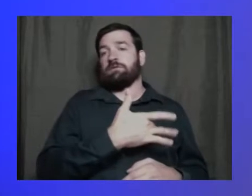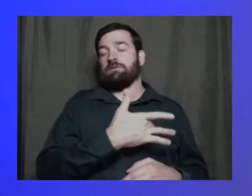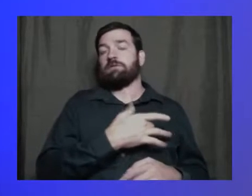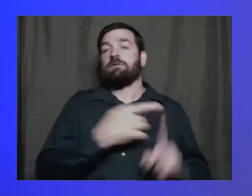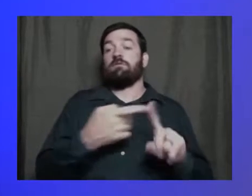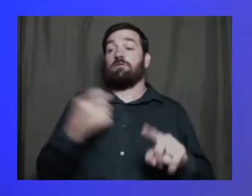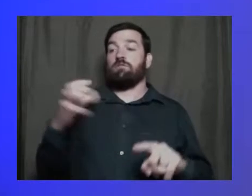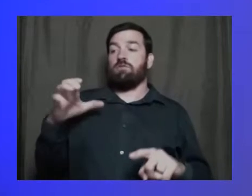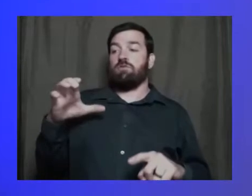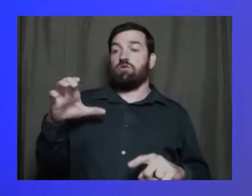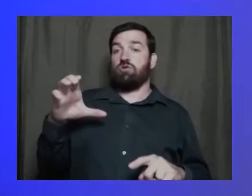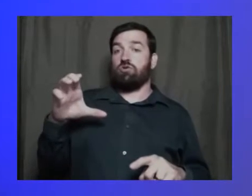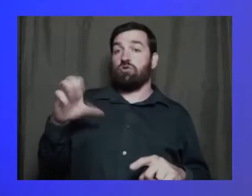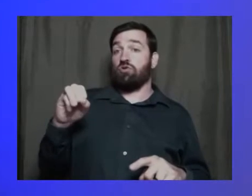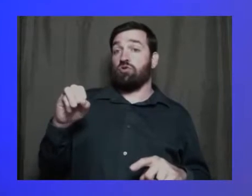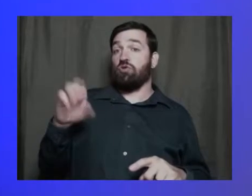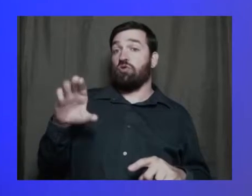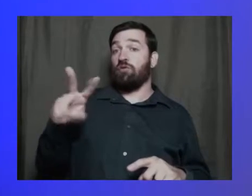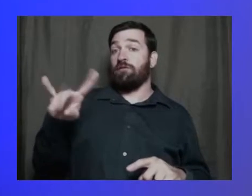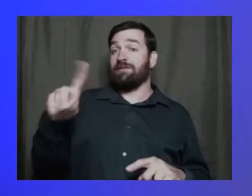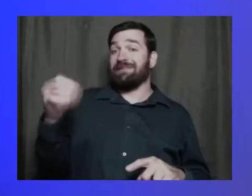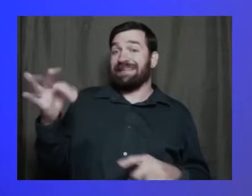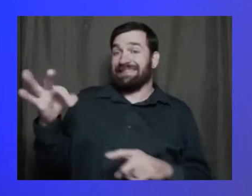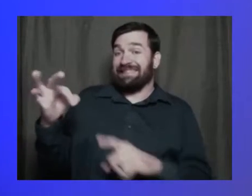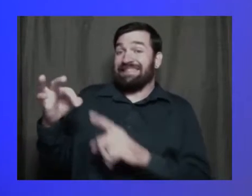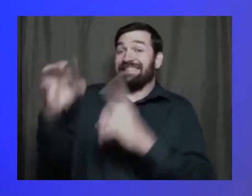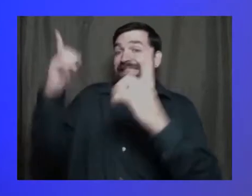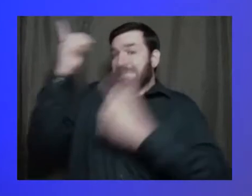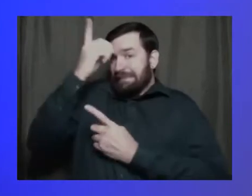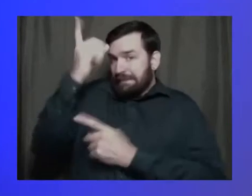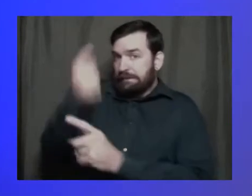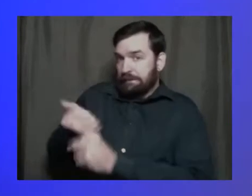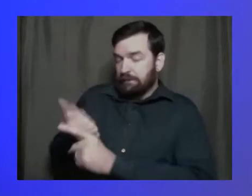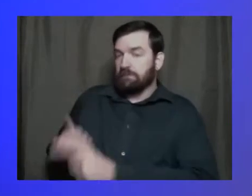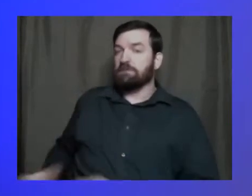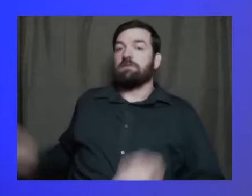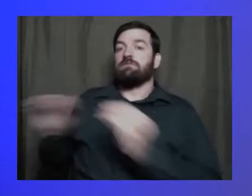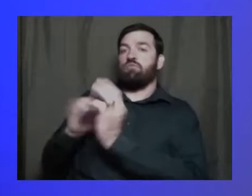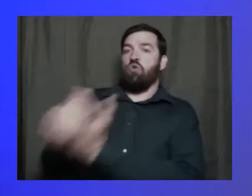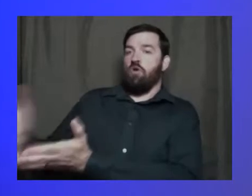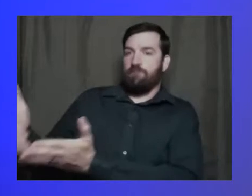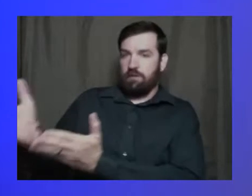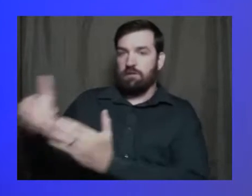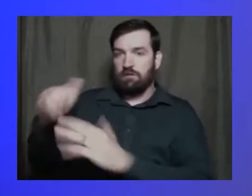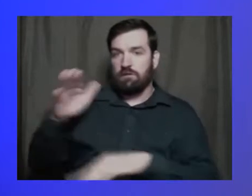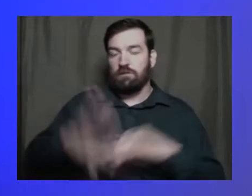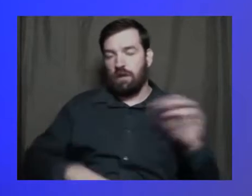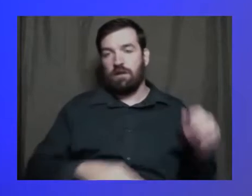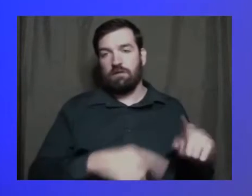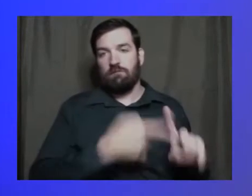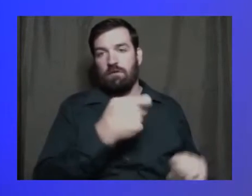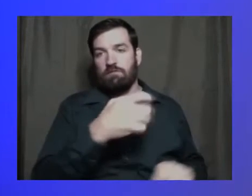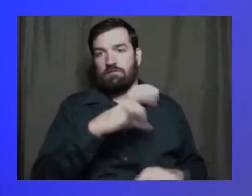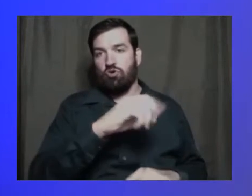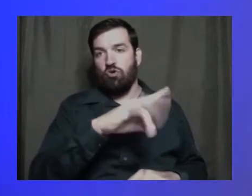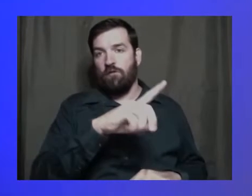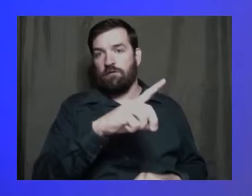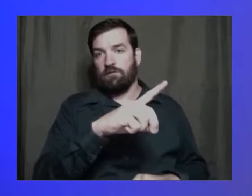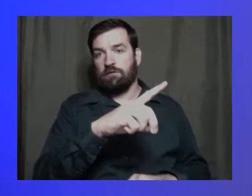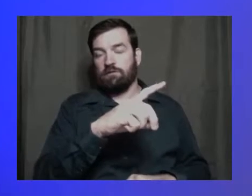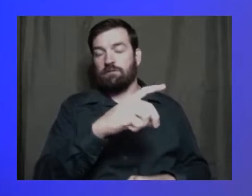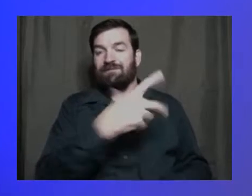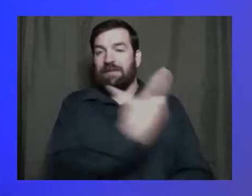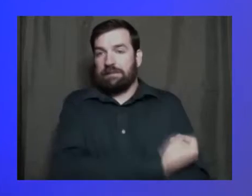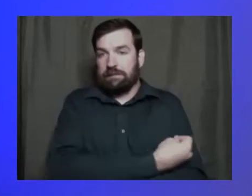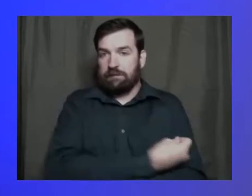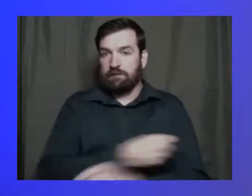from the actual disease. We see these at a higher rate than we're seeing the post-COVID-19 vaccine myocarditis. And what's